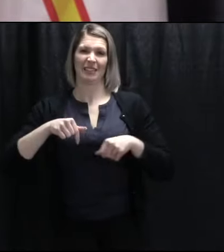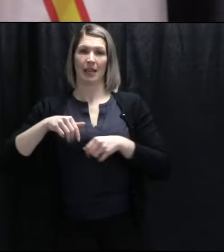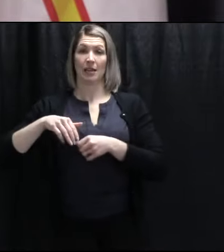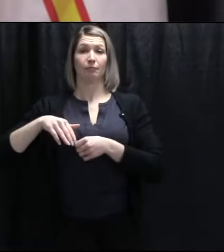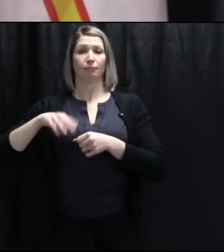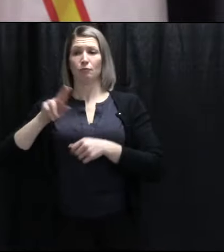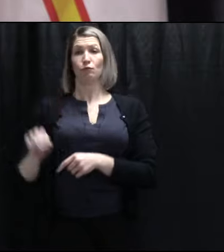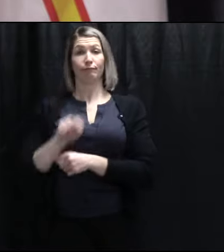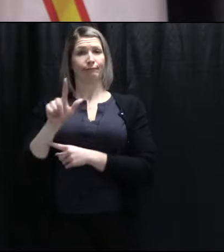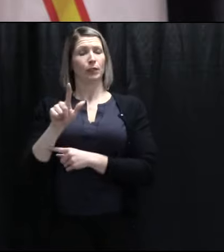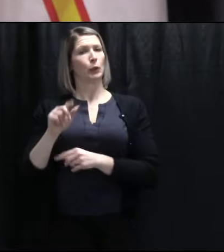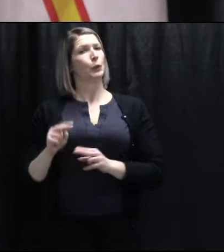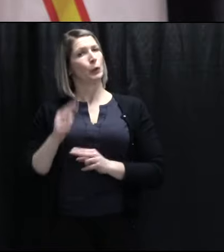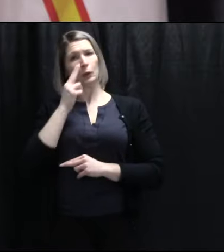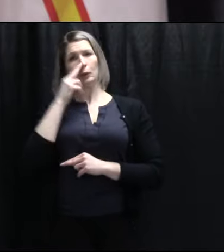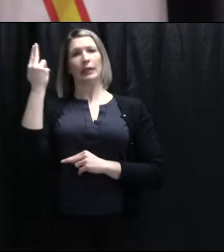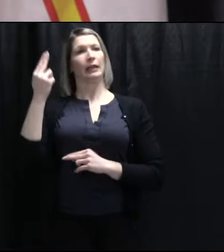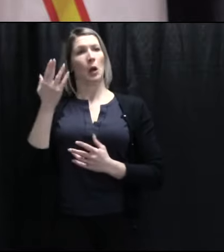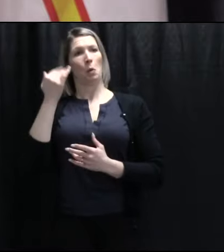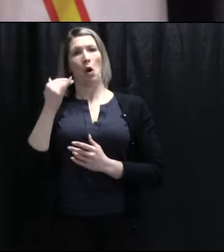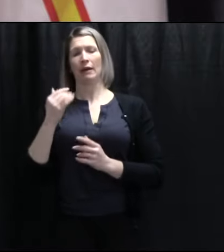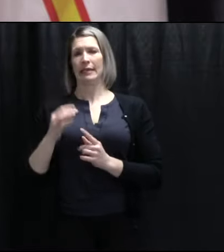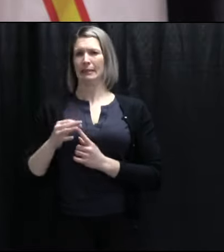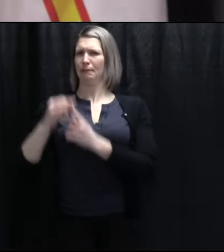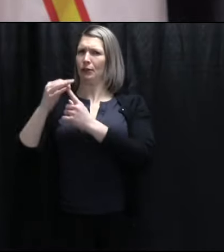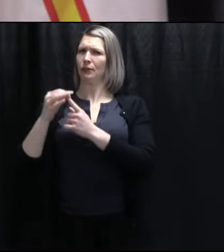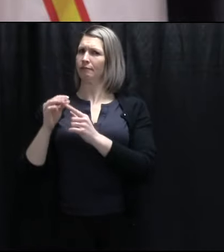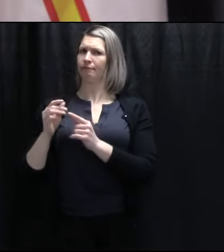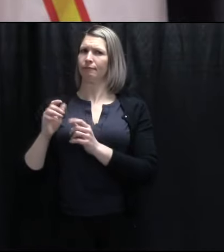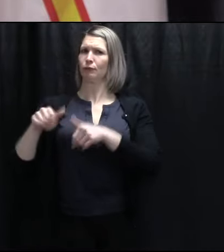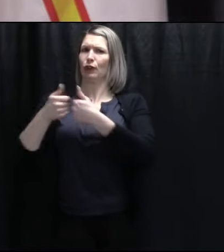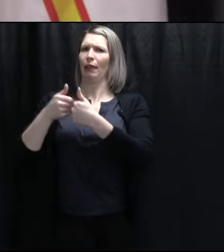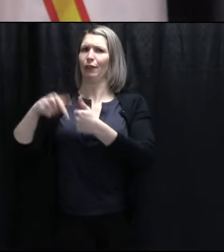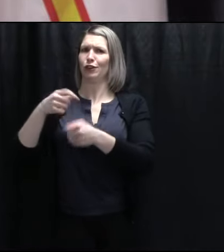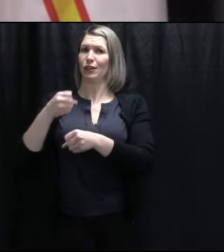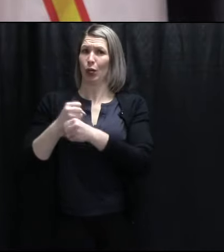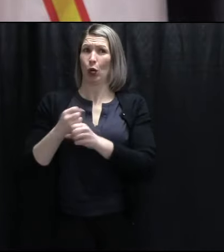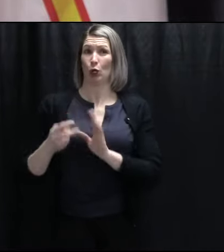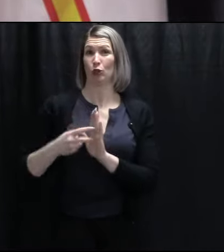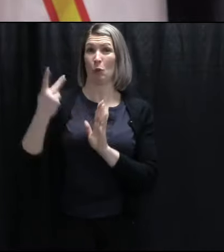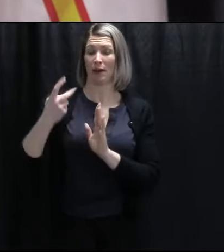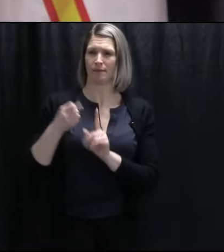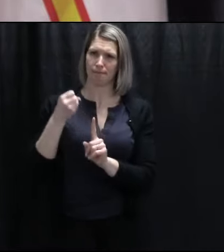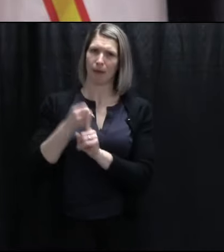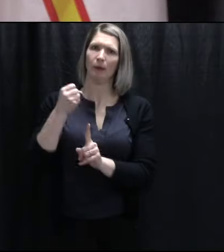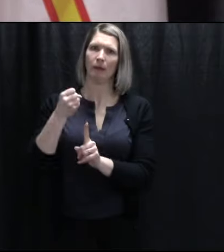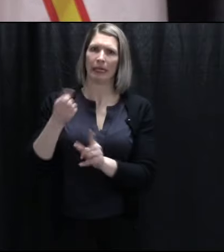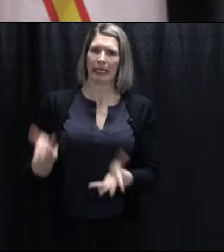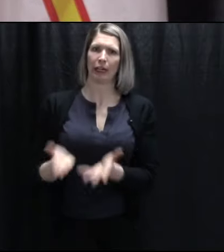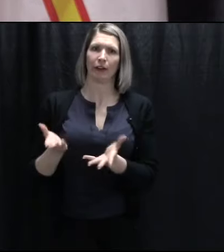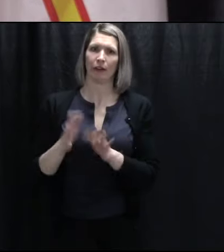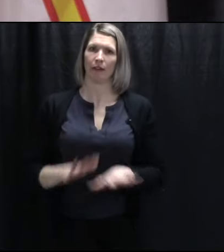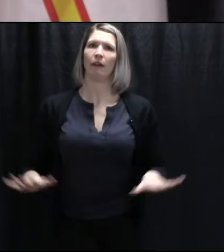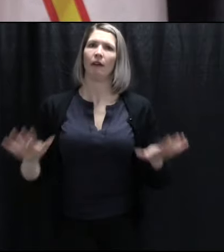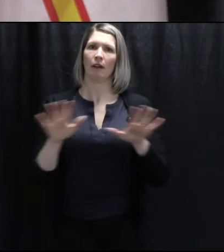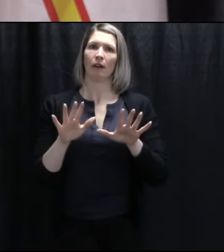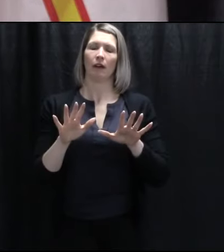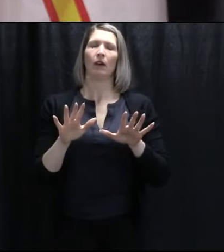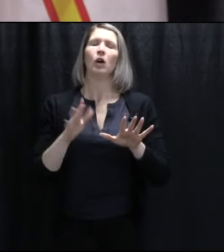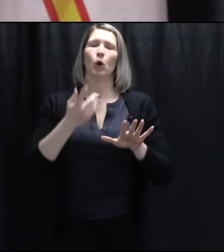other provinces of the challenges that we're dealing with in the start of this year. So we'll continue to work with those that are,